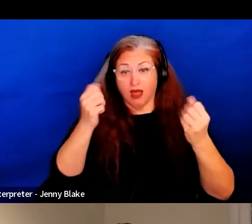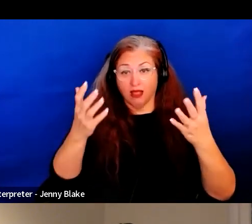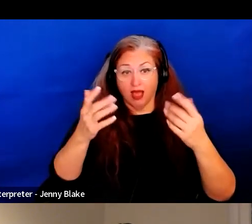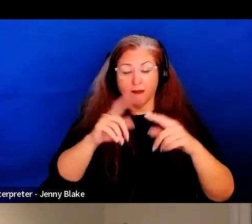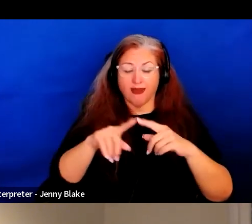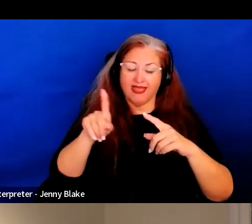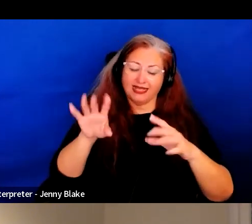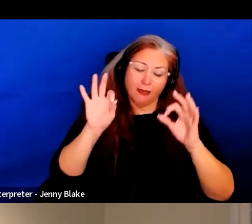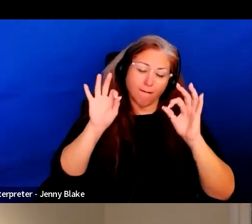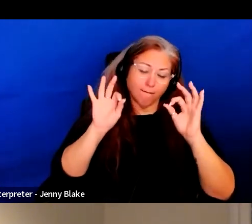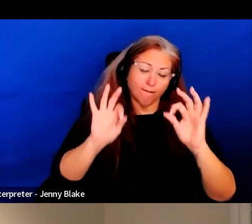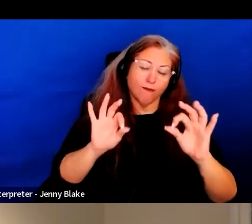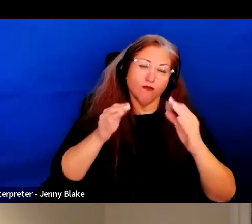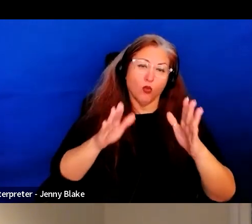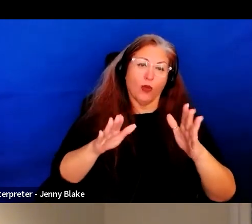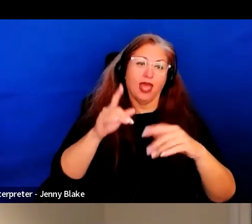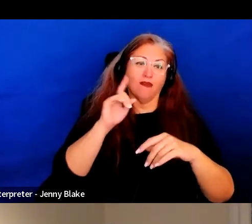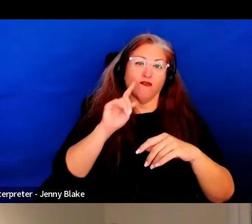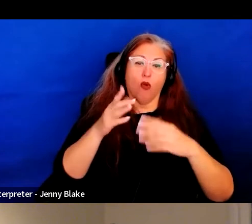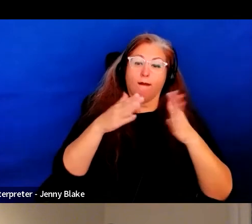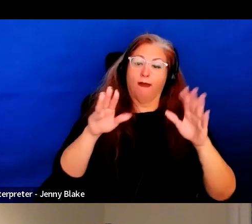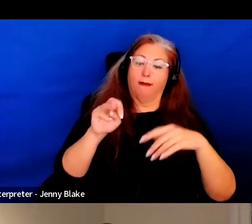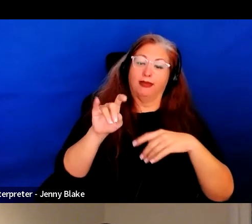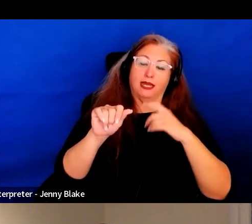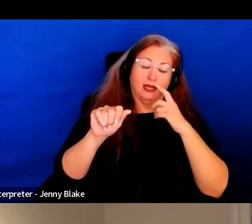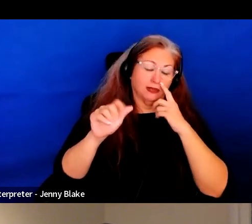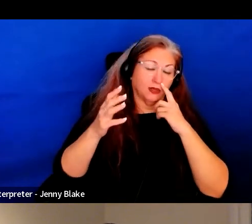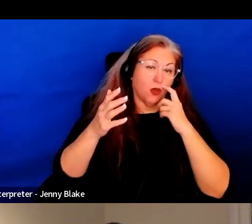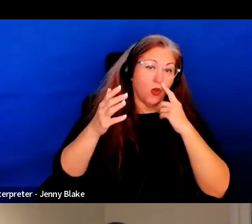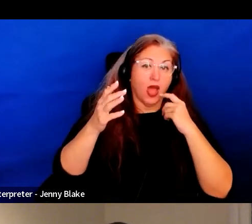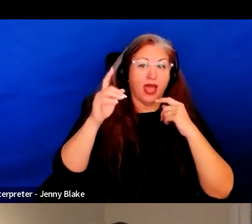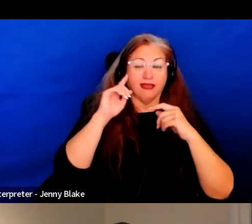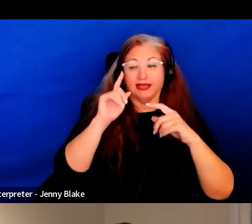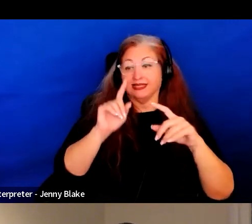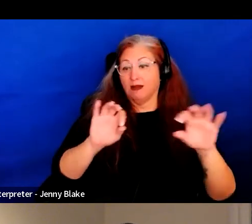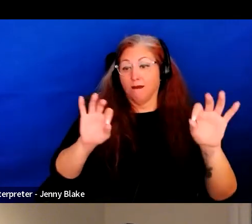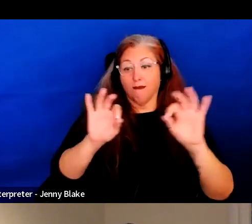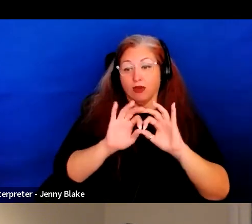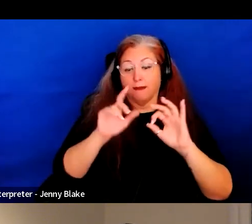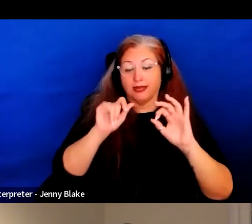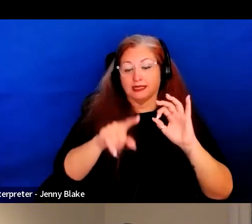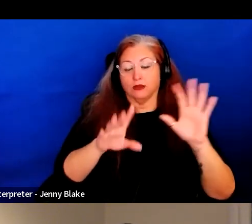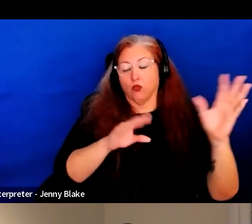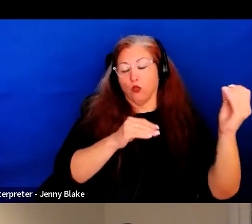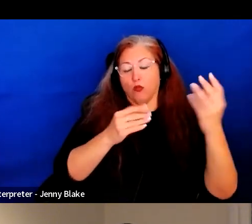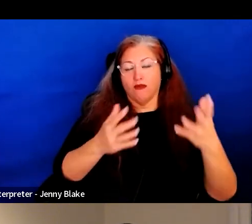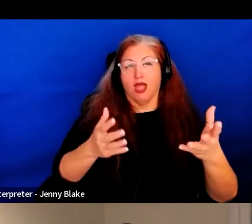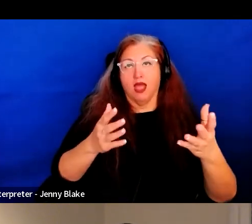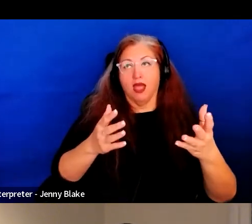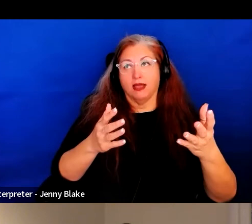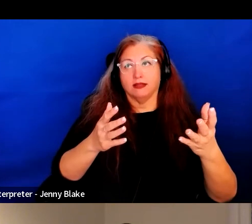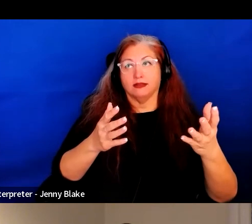perfect vehicle for public media. So I really think that it's important because it provides, you